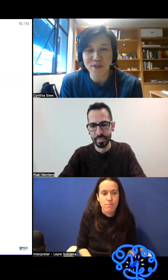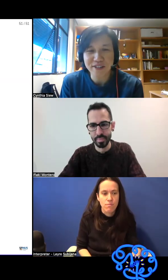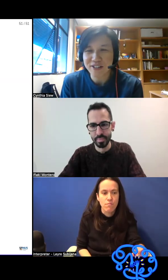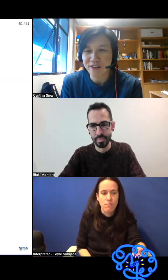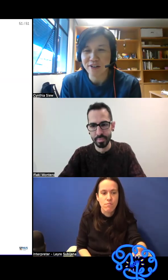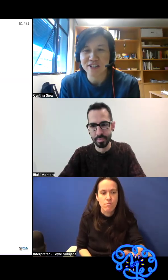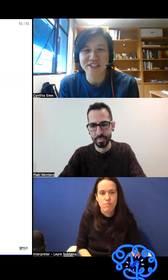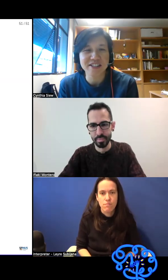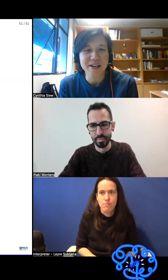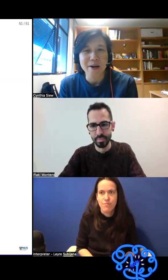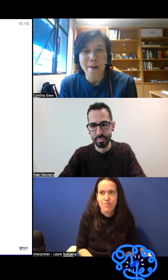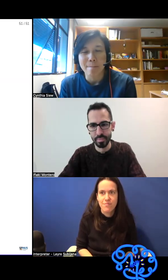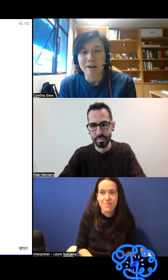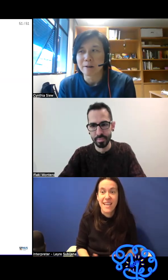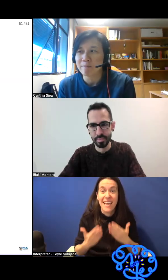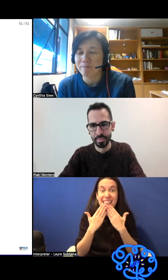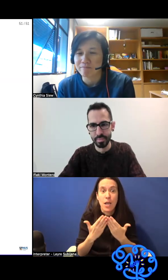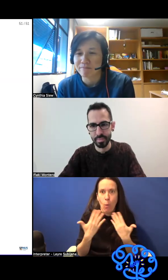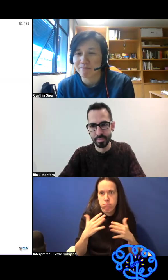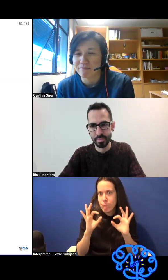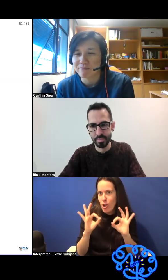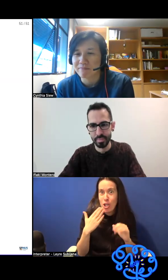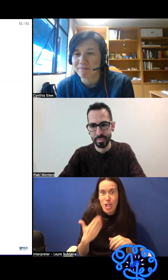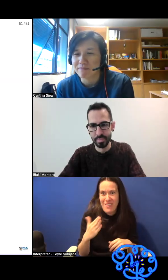Thank you for all these great questions.